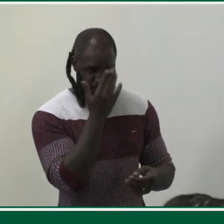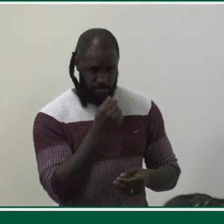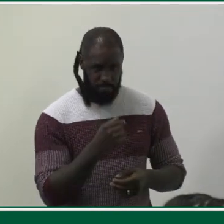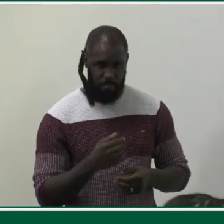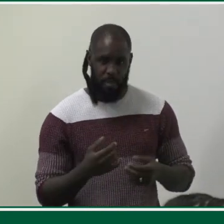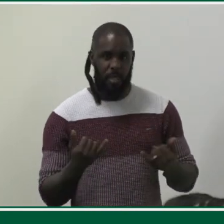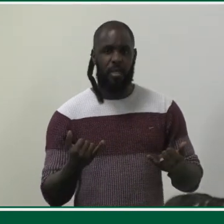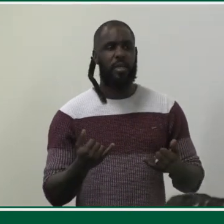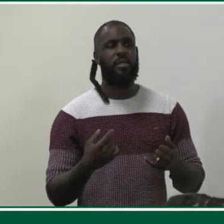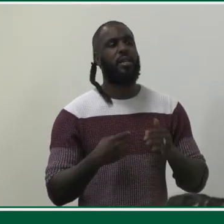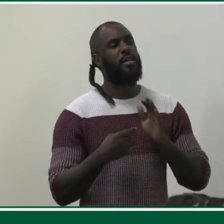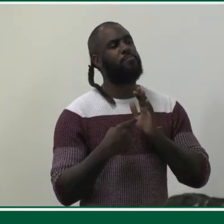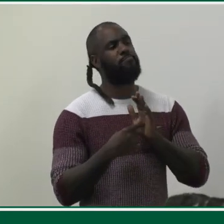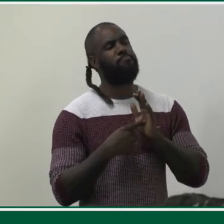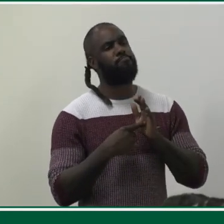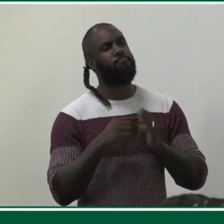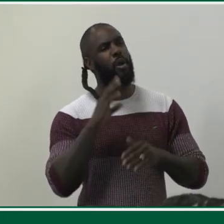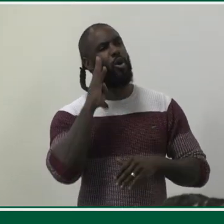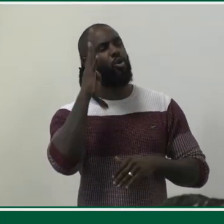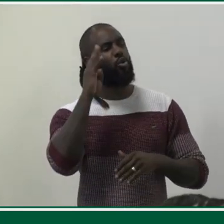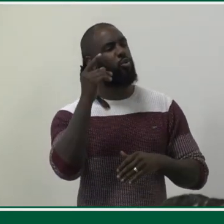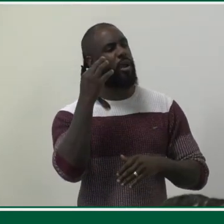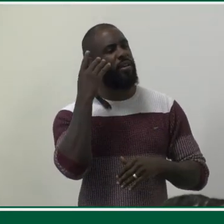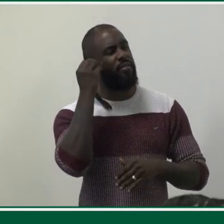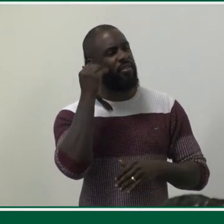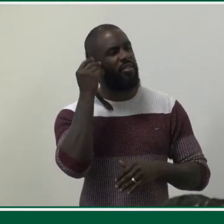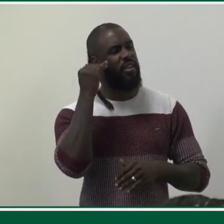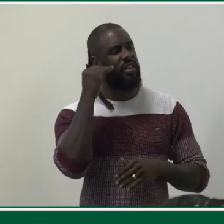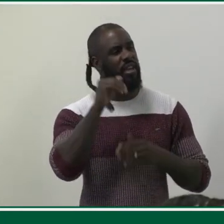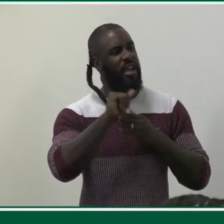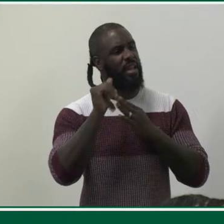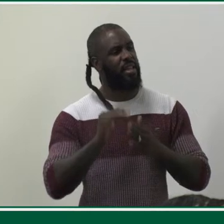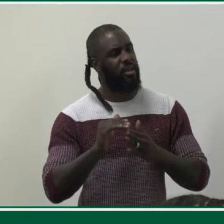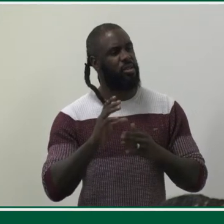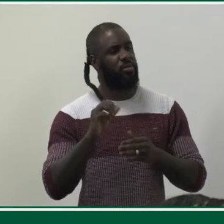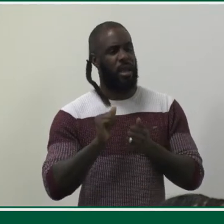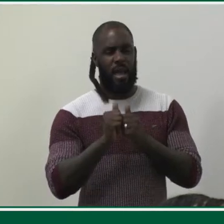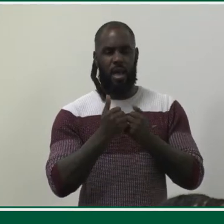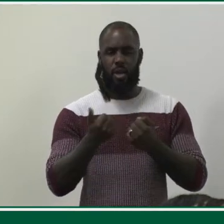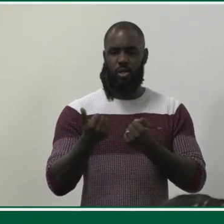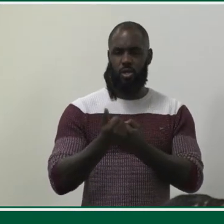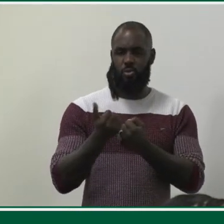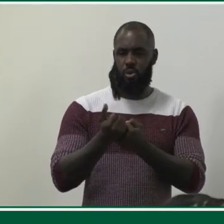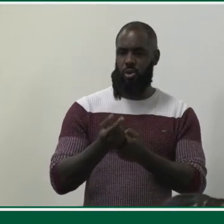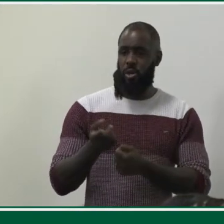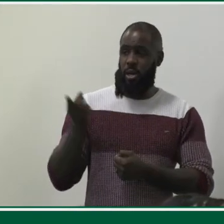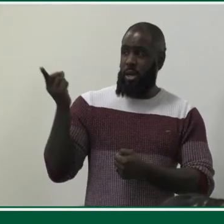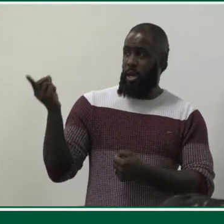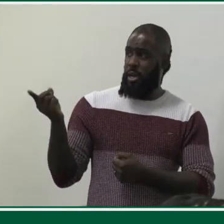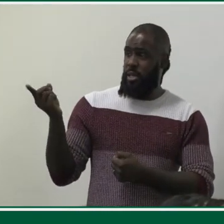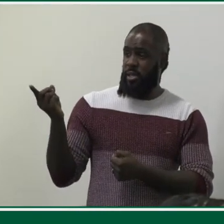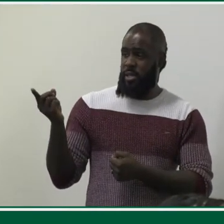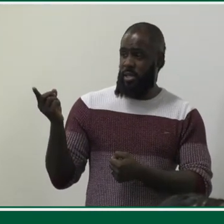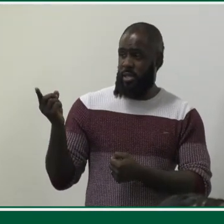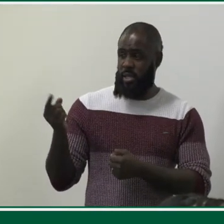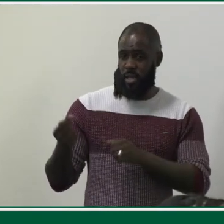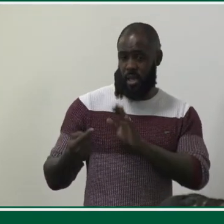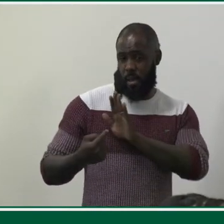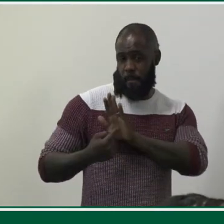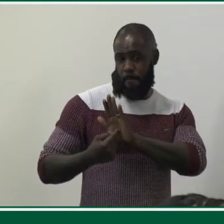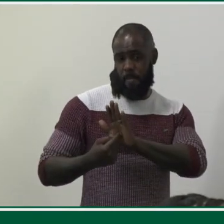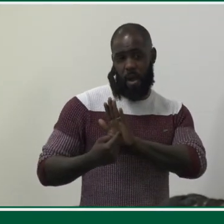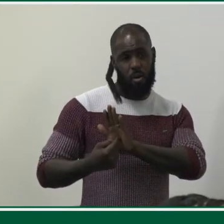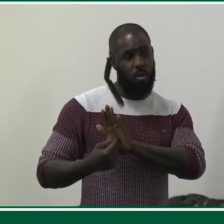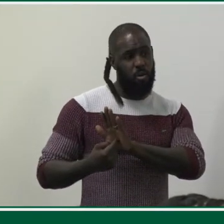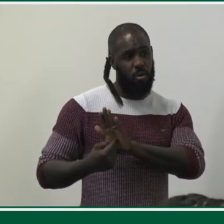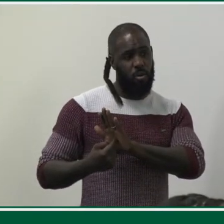great example of creative thinking and leadership to support our students. Could this model that get